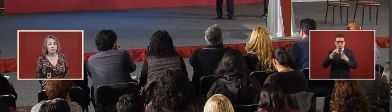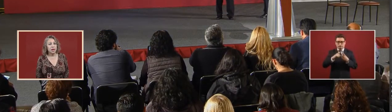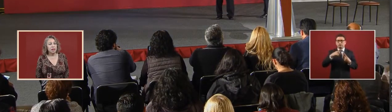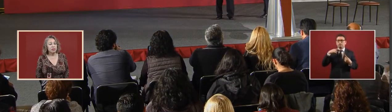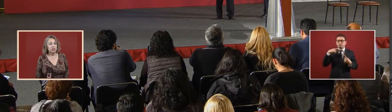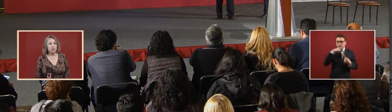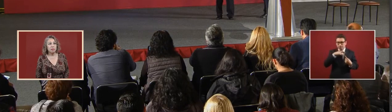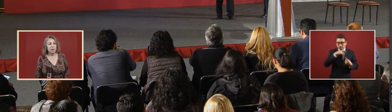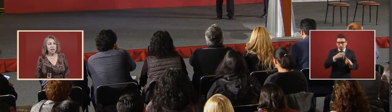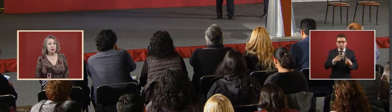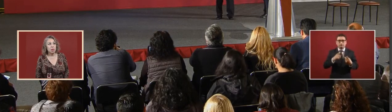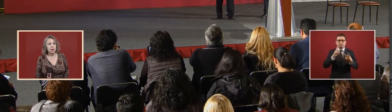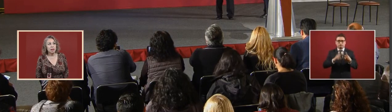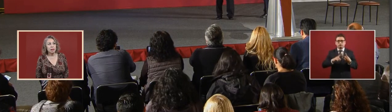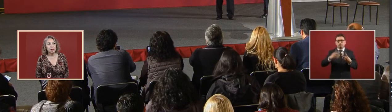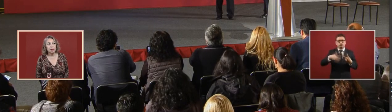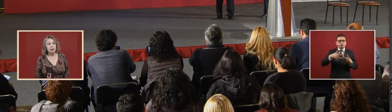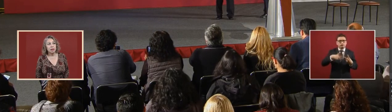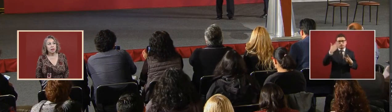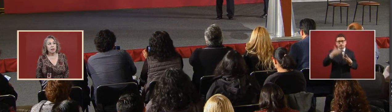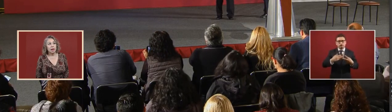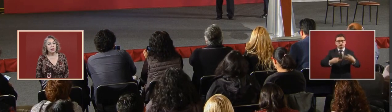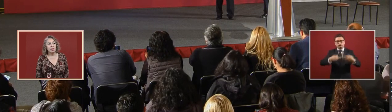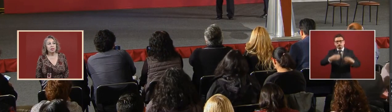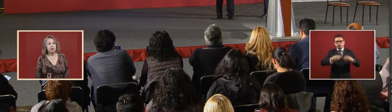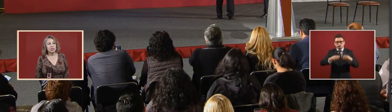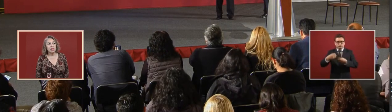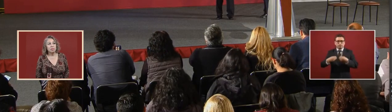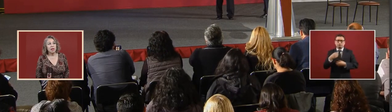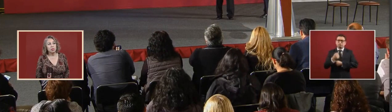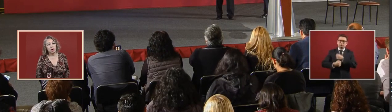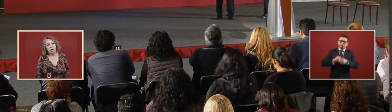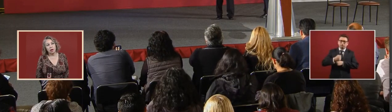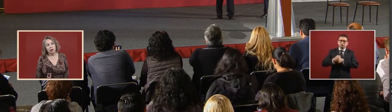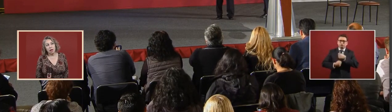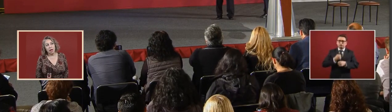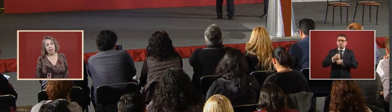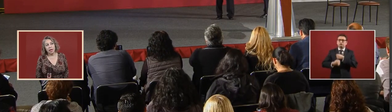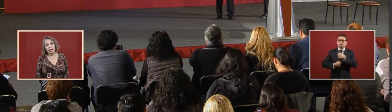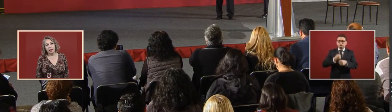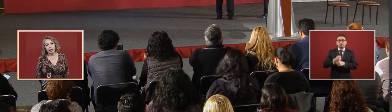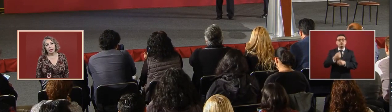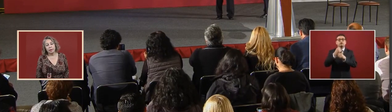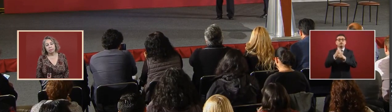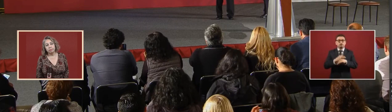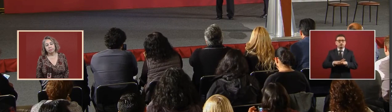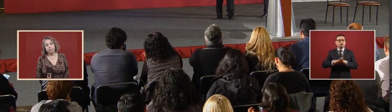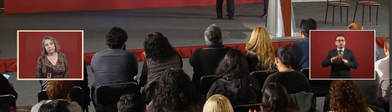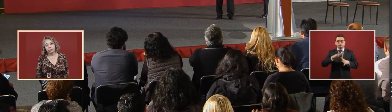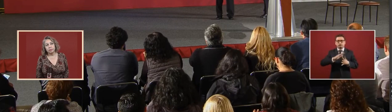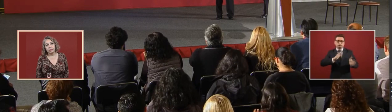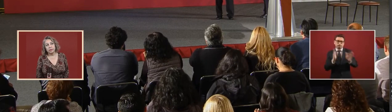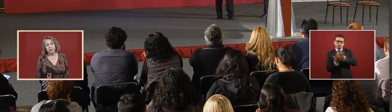them. There's the immediate one, and then there's some that were in